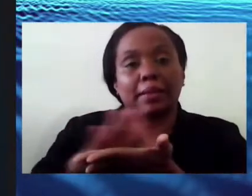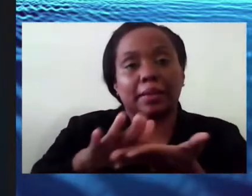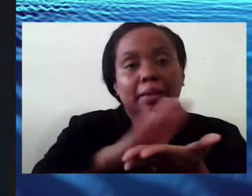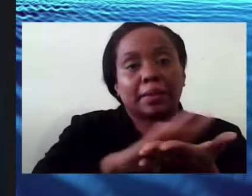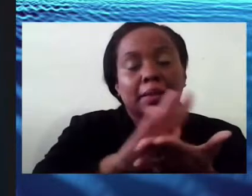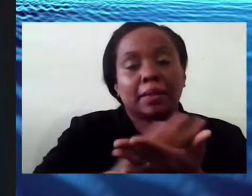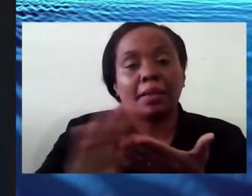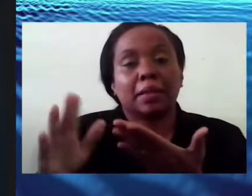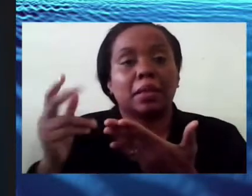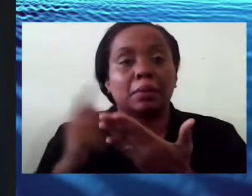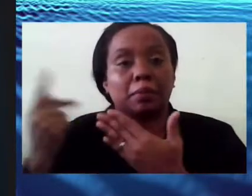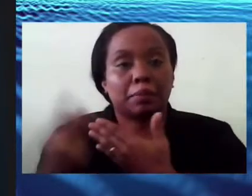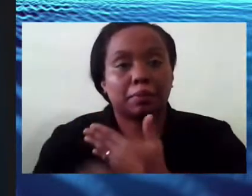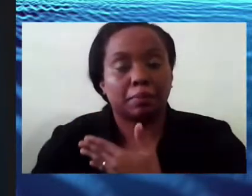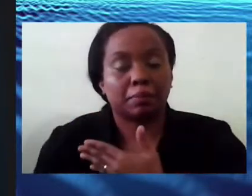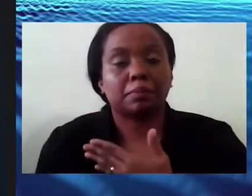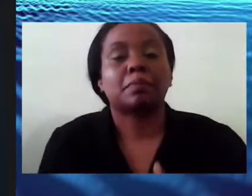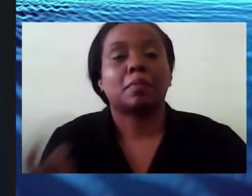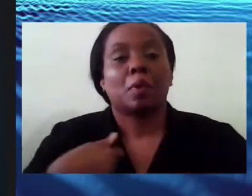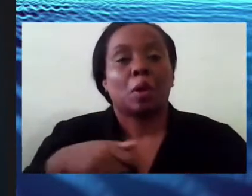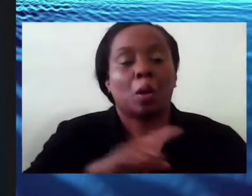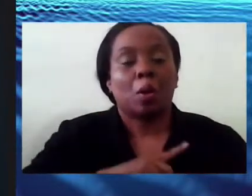the most massive